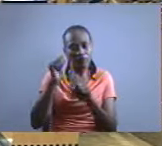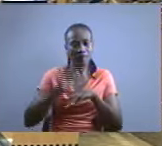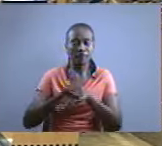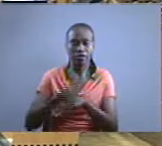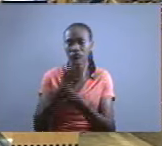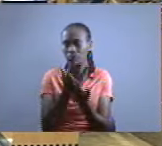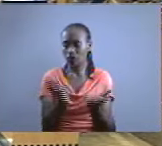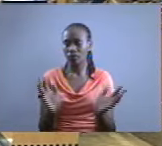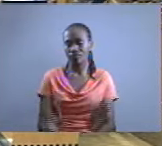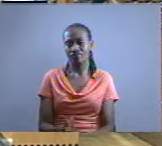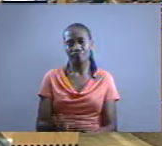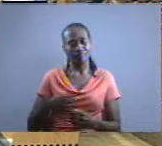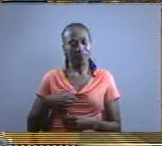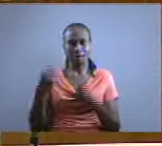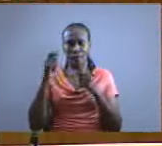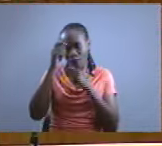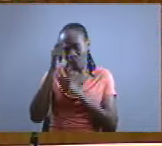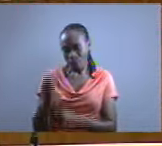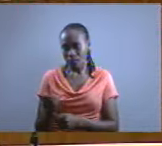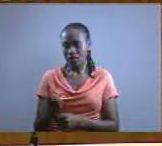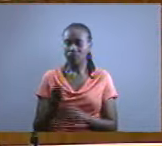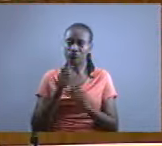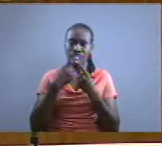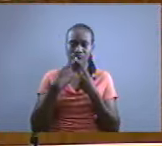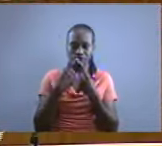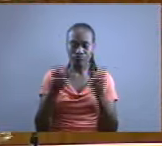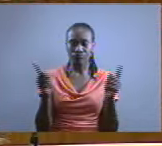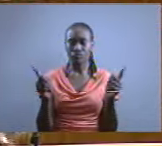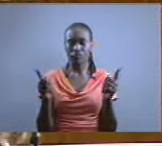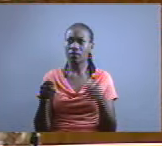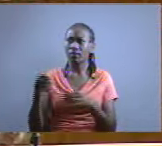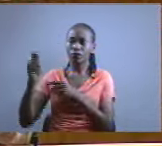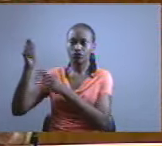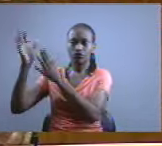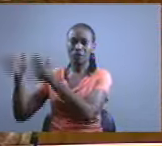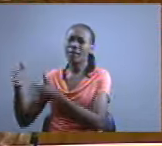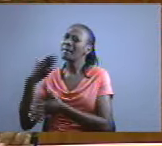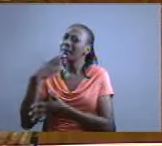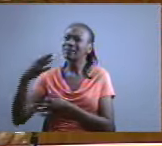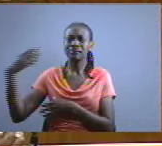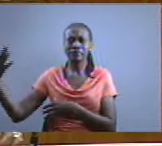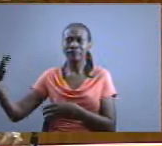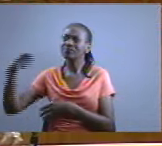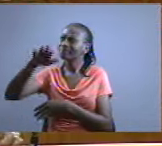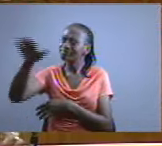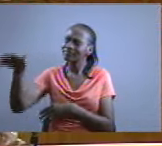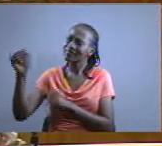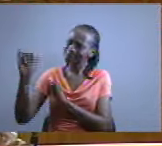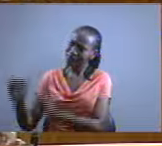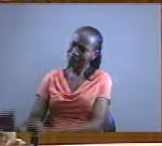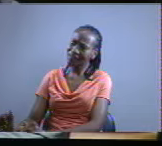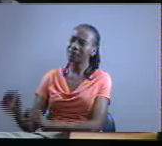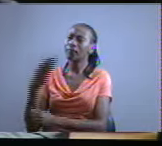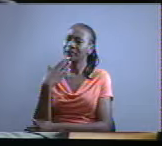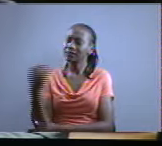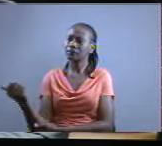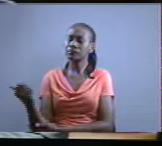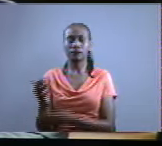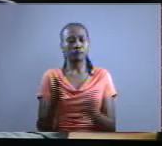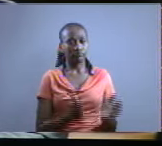friends. I am honored to introduce a number of important amendments. Will members on my right please take their seats? To